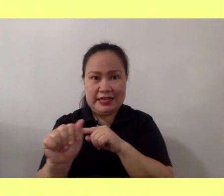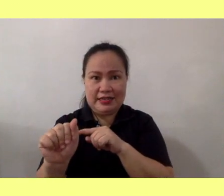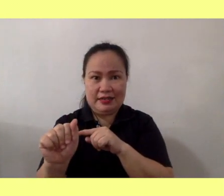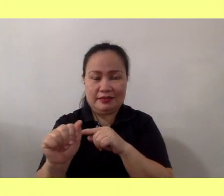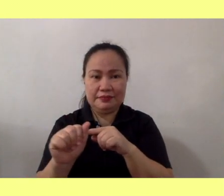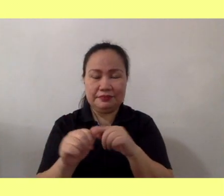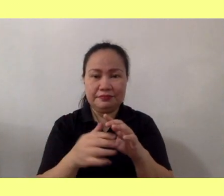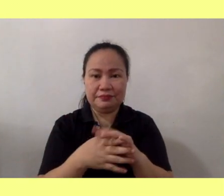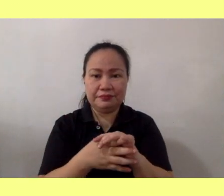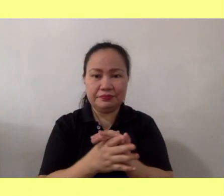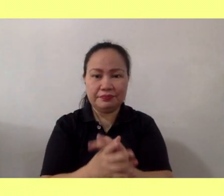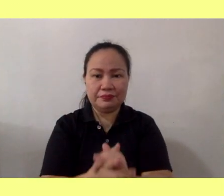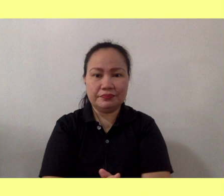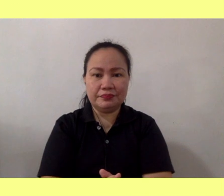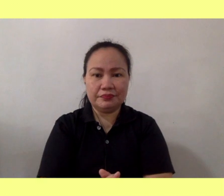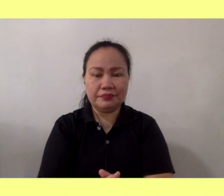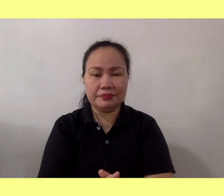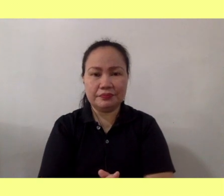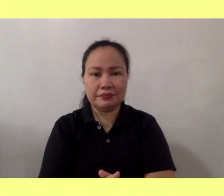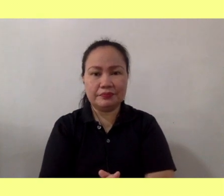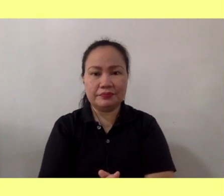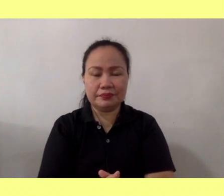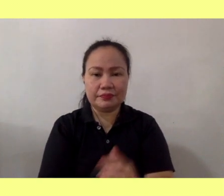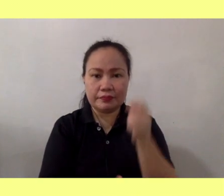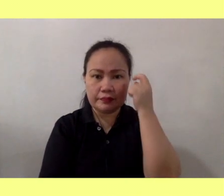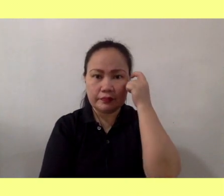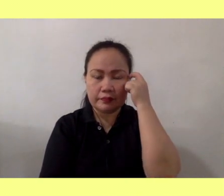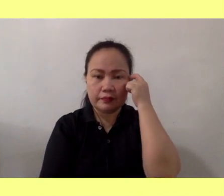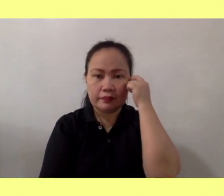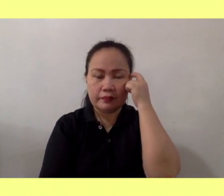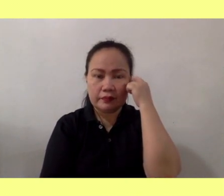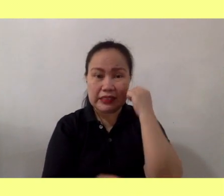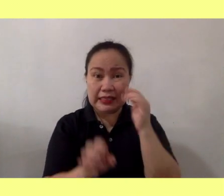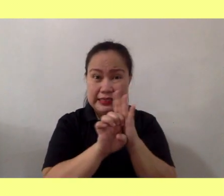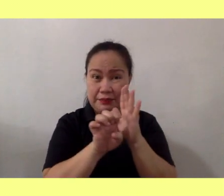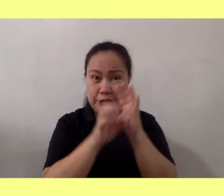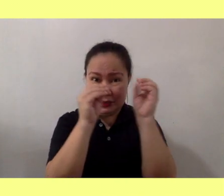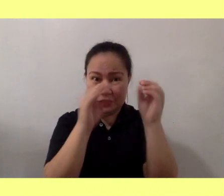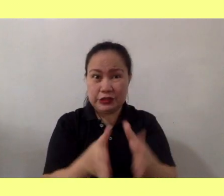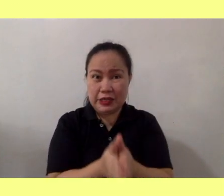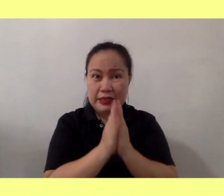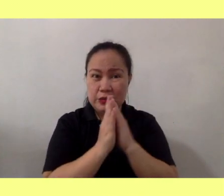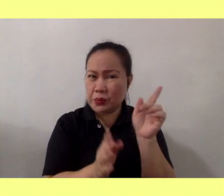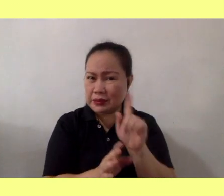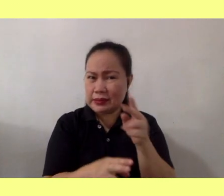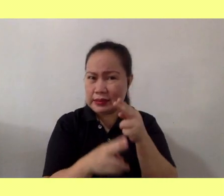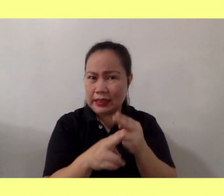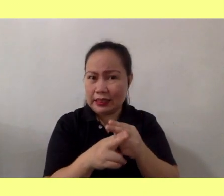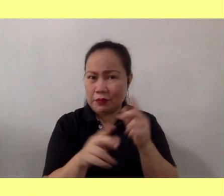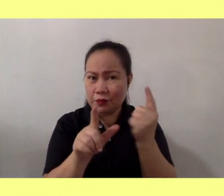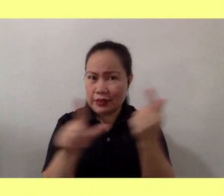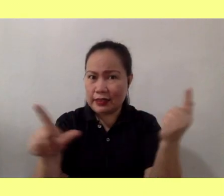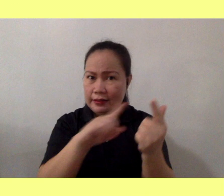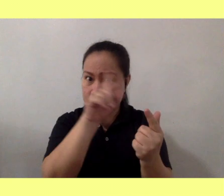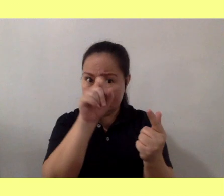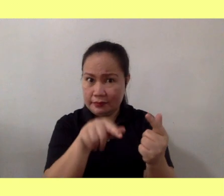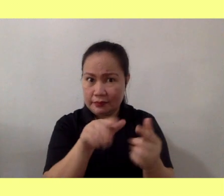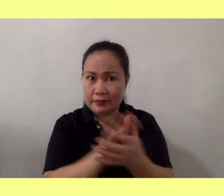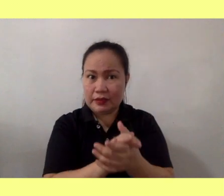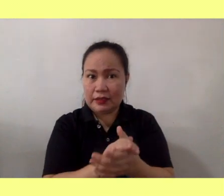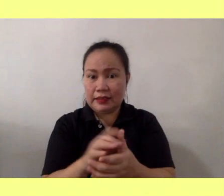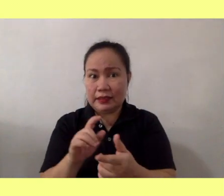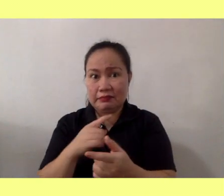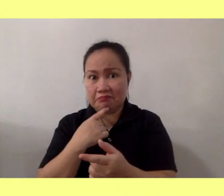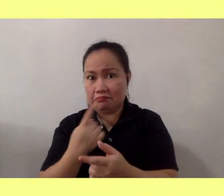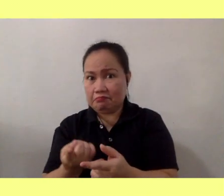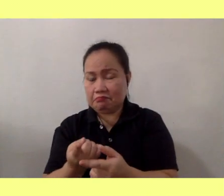niya. Okay? So, halimbawa, meron tinanong si teacher, what is the name of the line? And